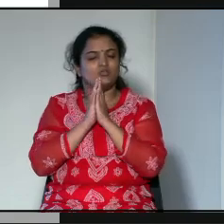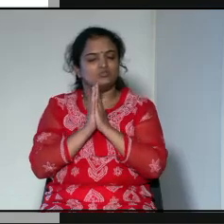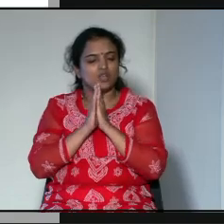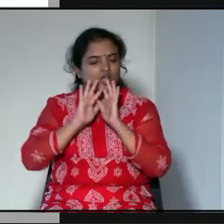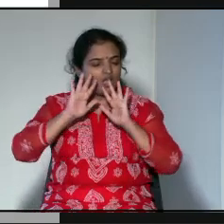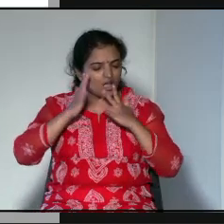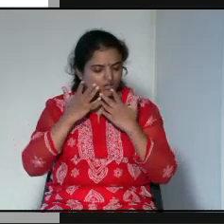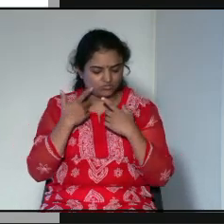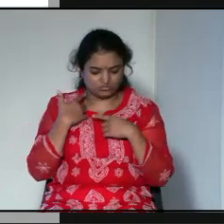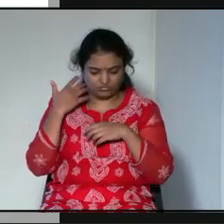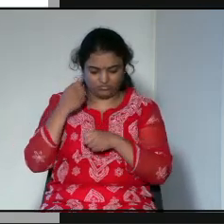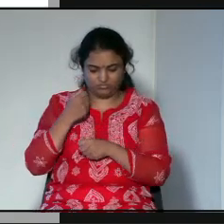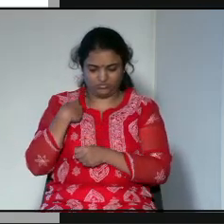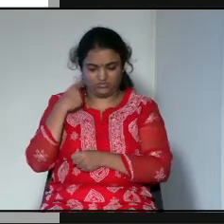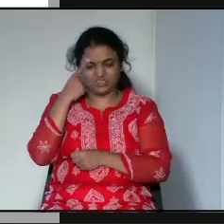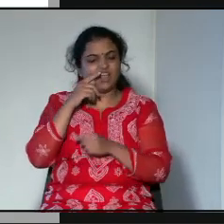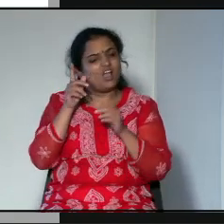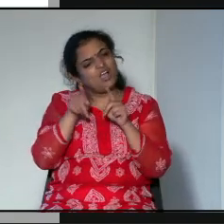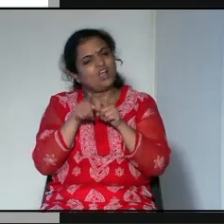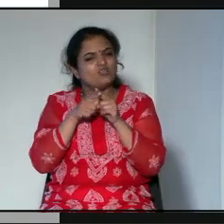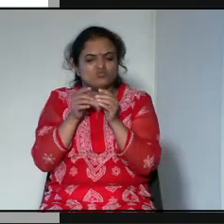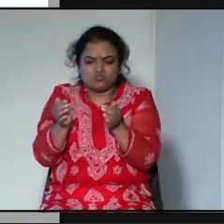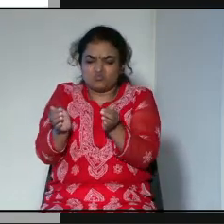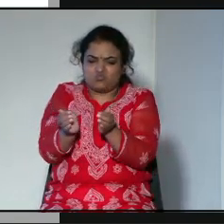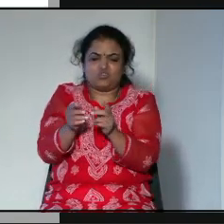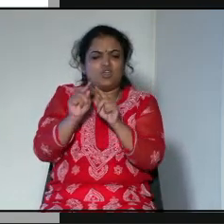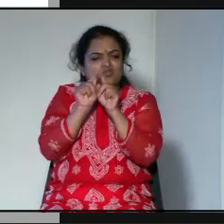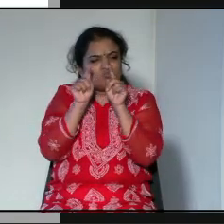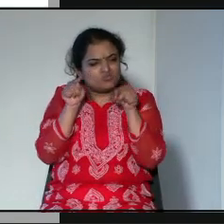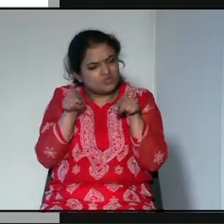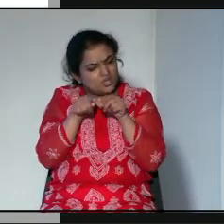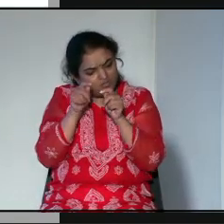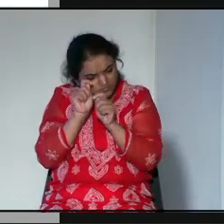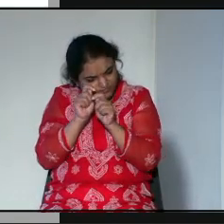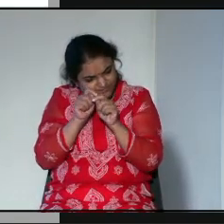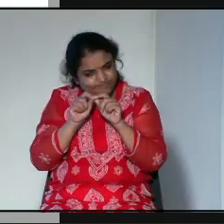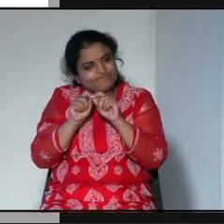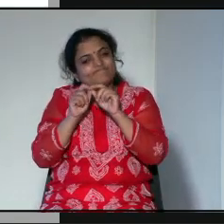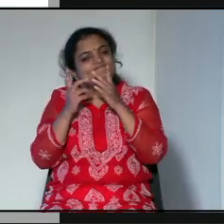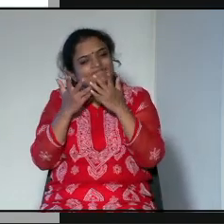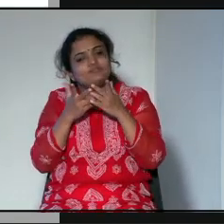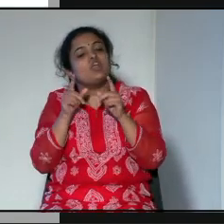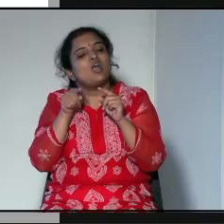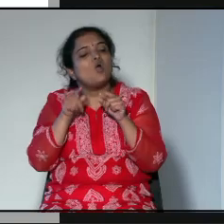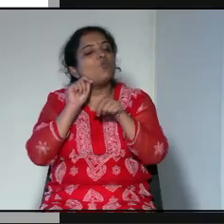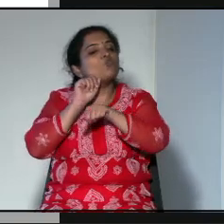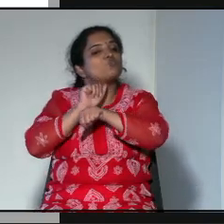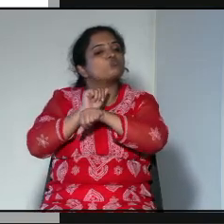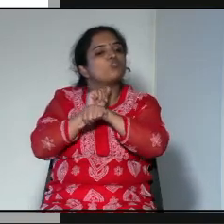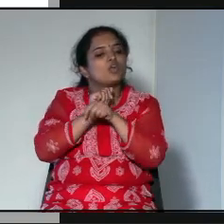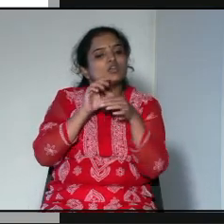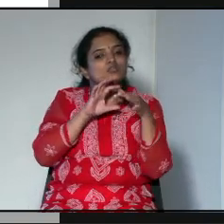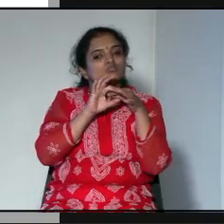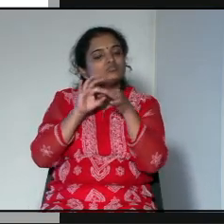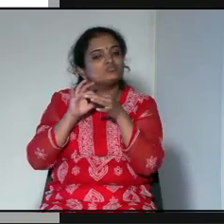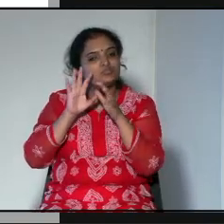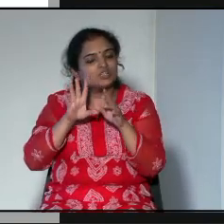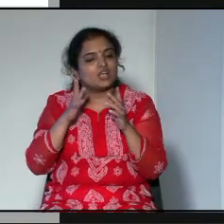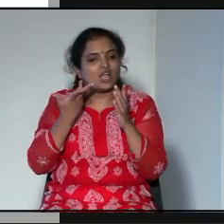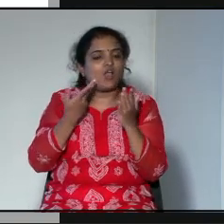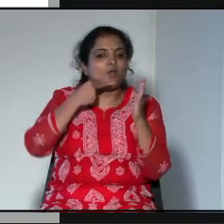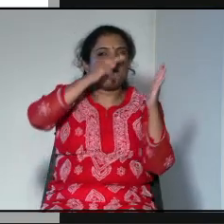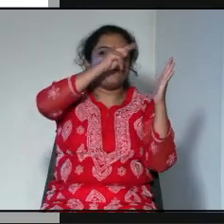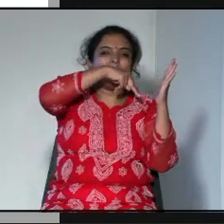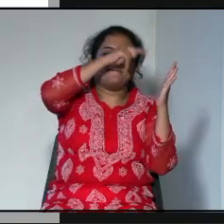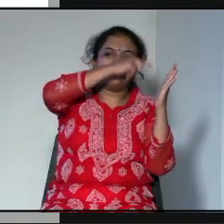in small figures as much as in the large ones. The rhythms of work spill from her painted drawings